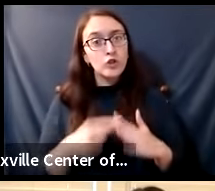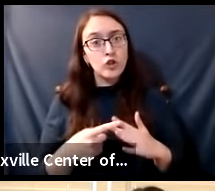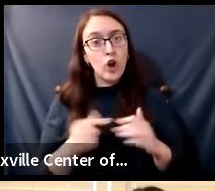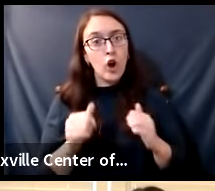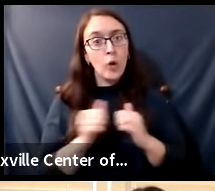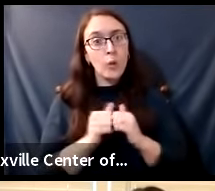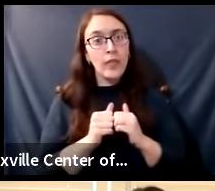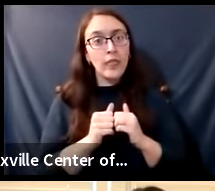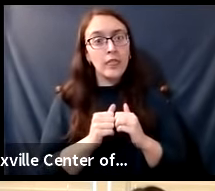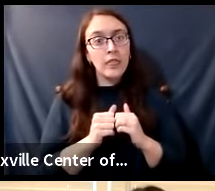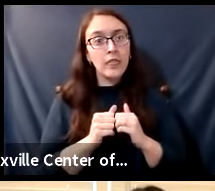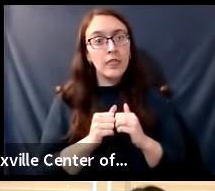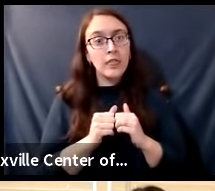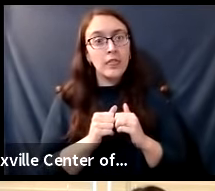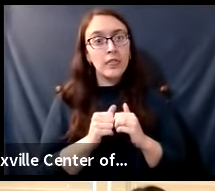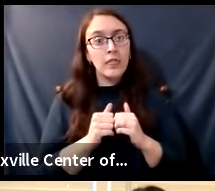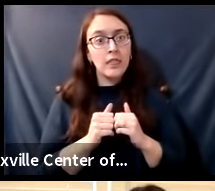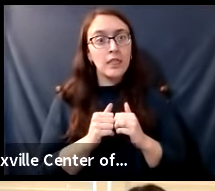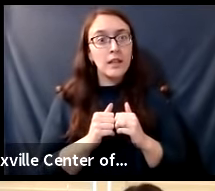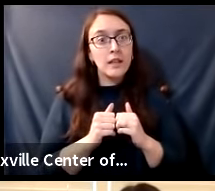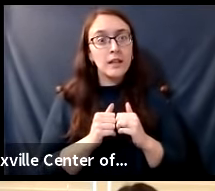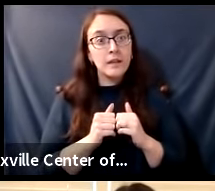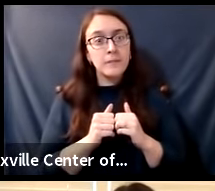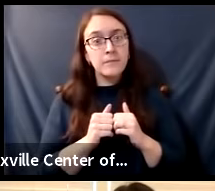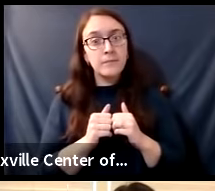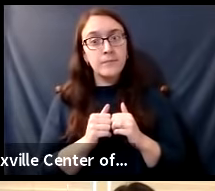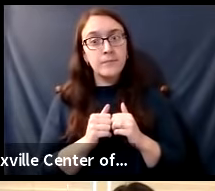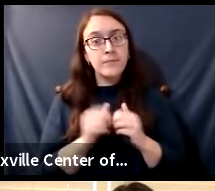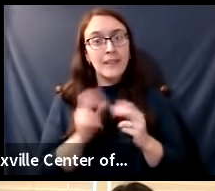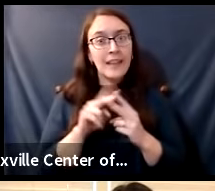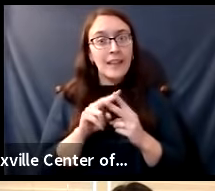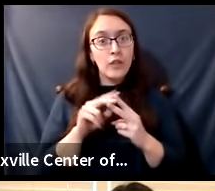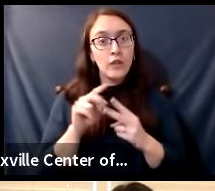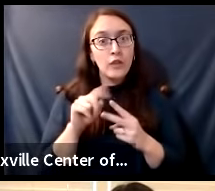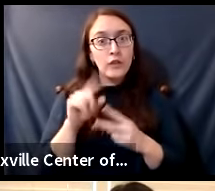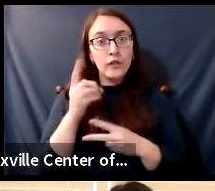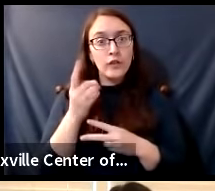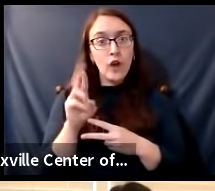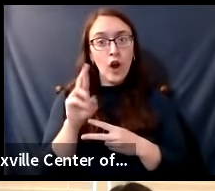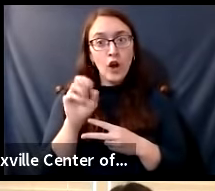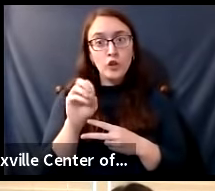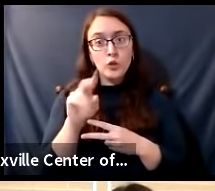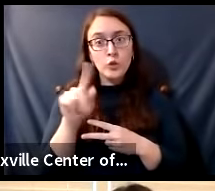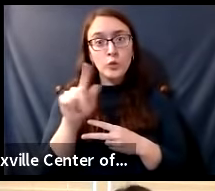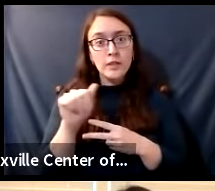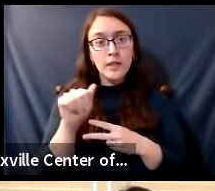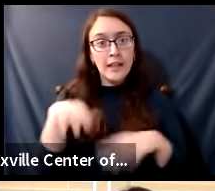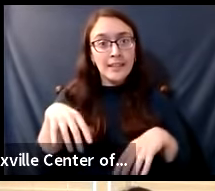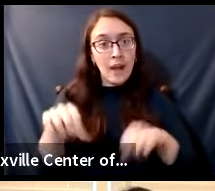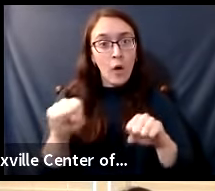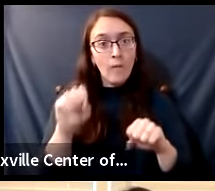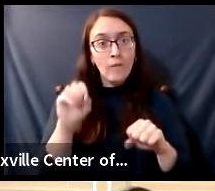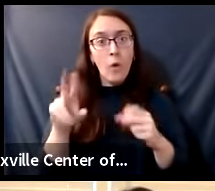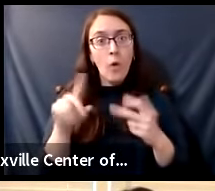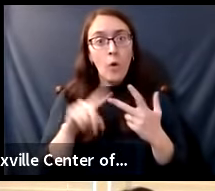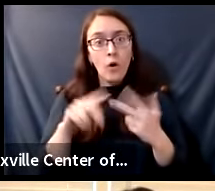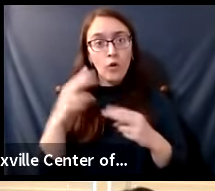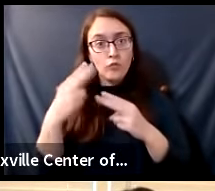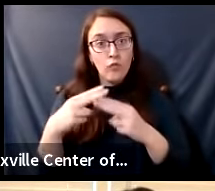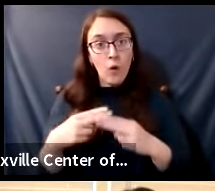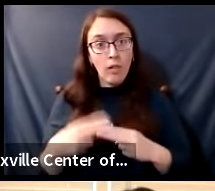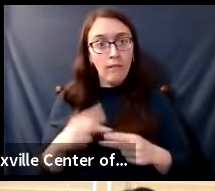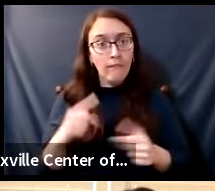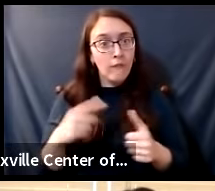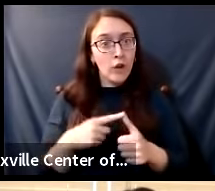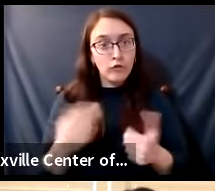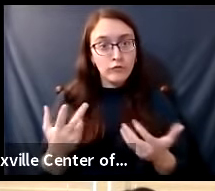assisted, either Dr. Zusa taking over, or you sometimes take roll first. I'm not sure there's a set form for